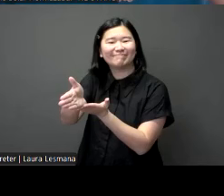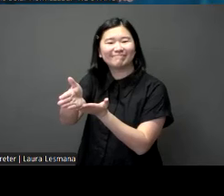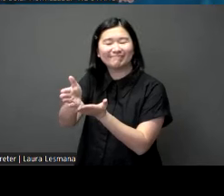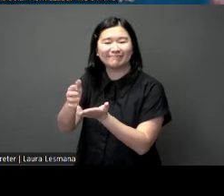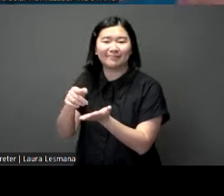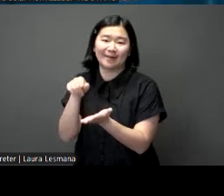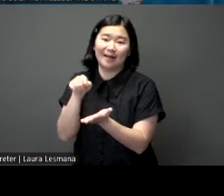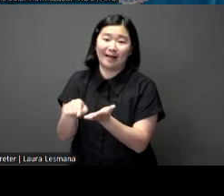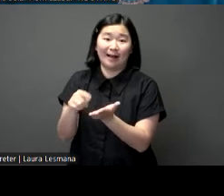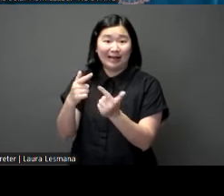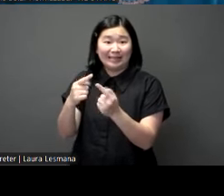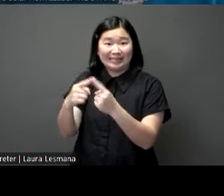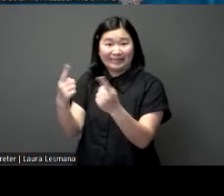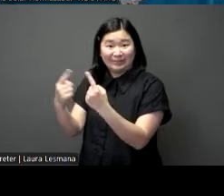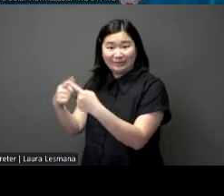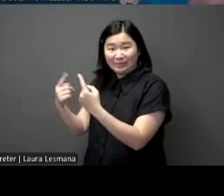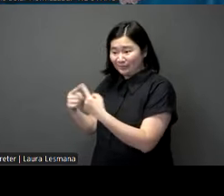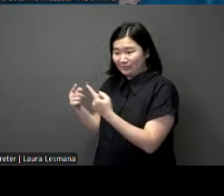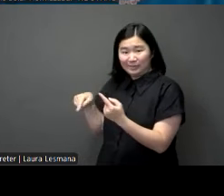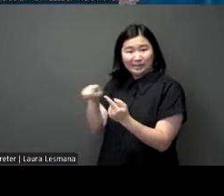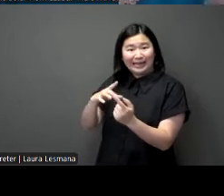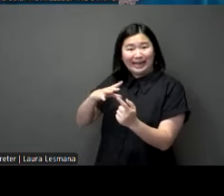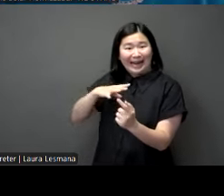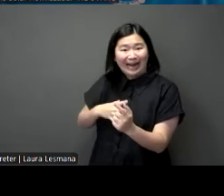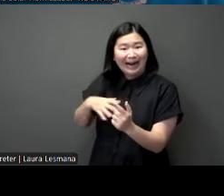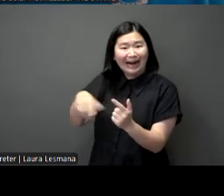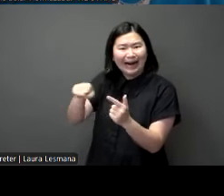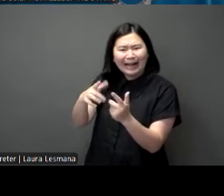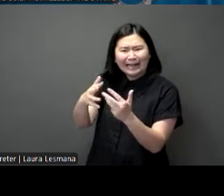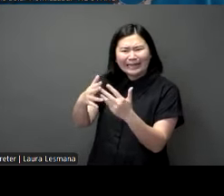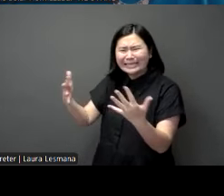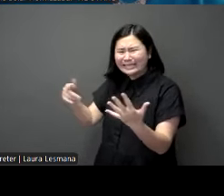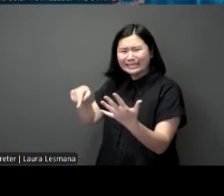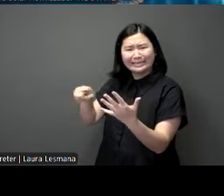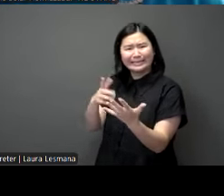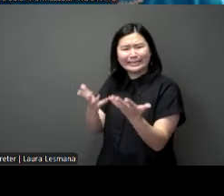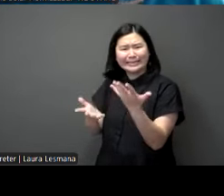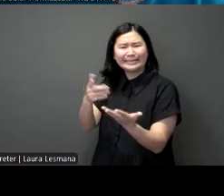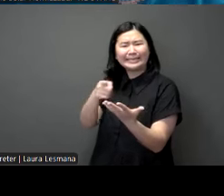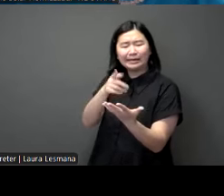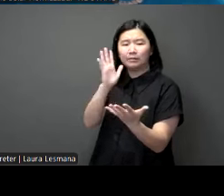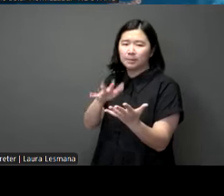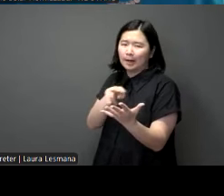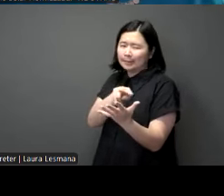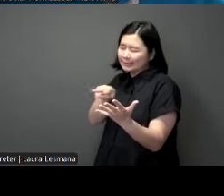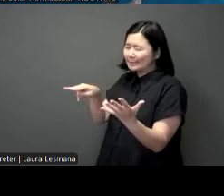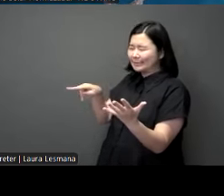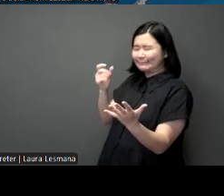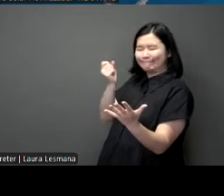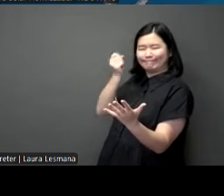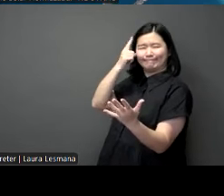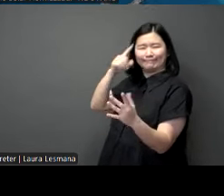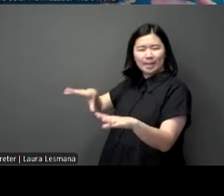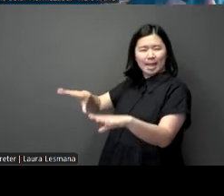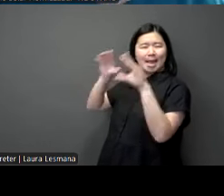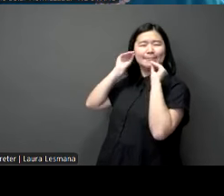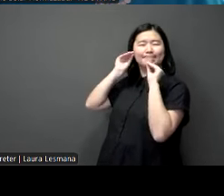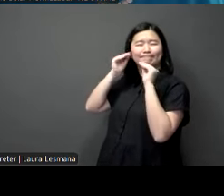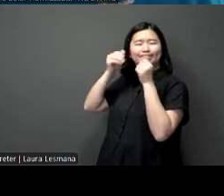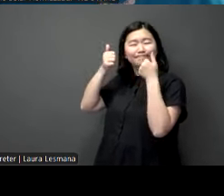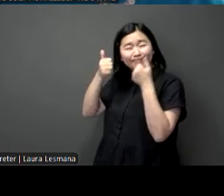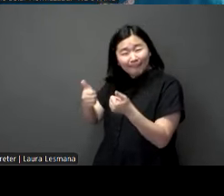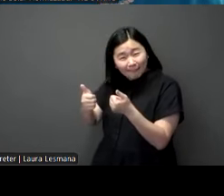teams, this may be an area of priority work, and for some of them, it may be a different one, and you have to concentrate